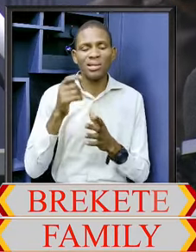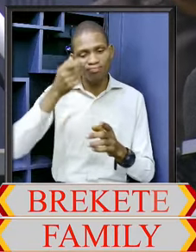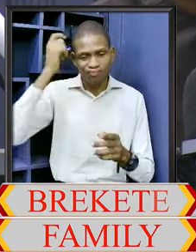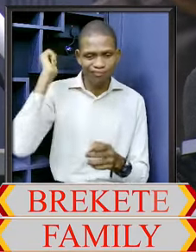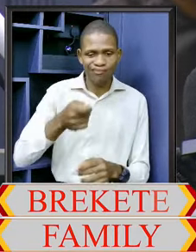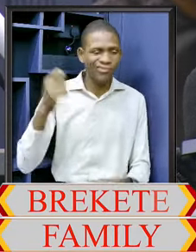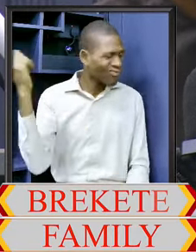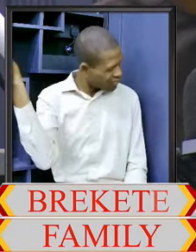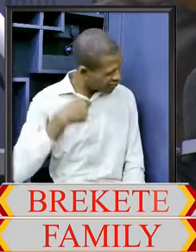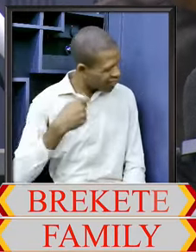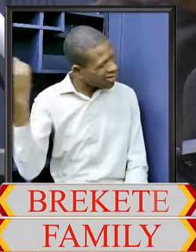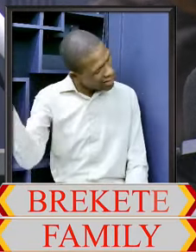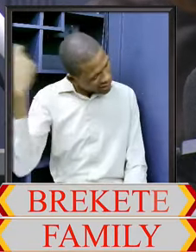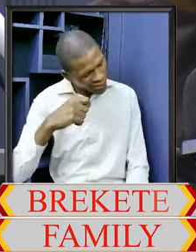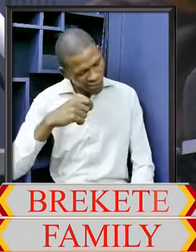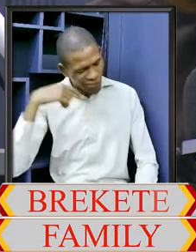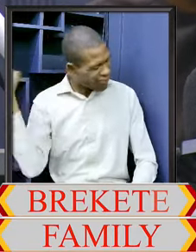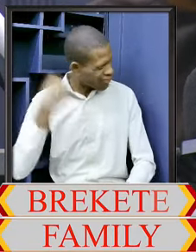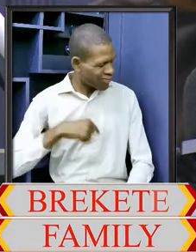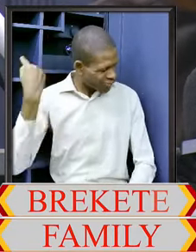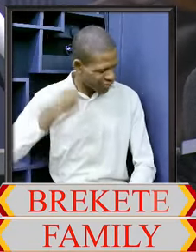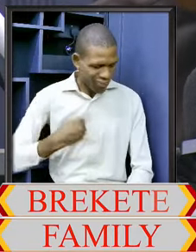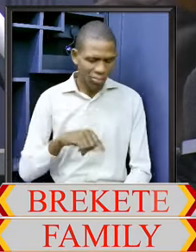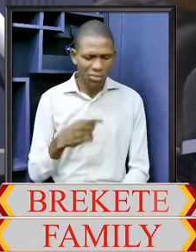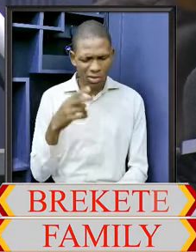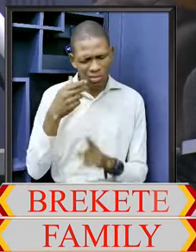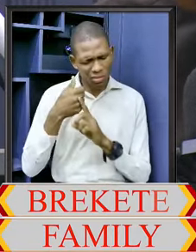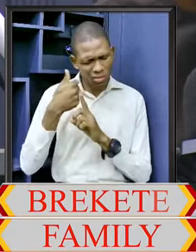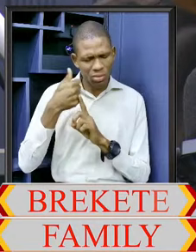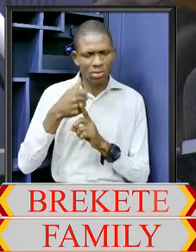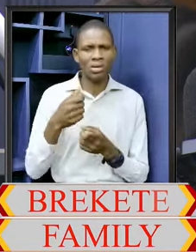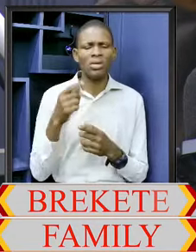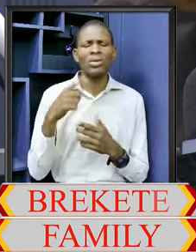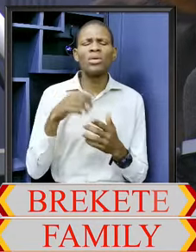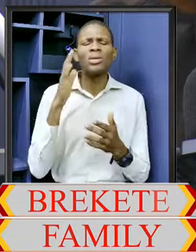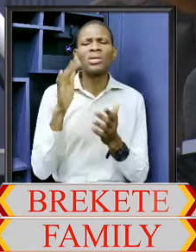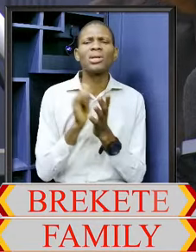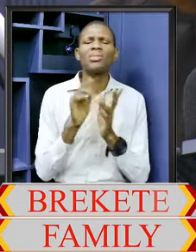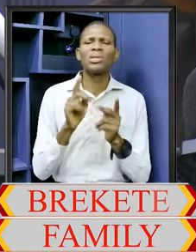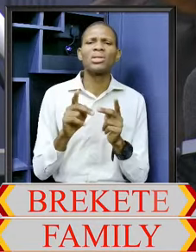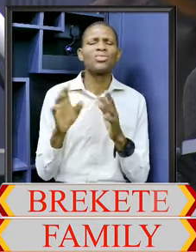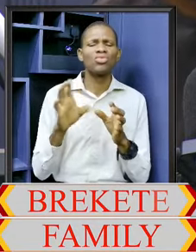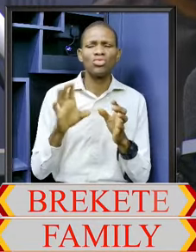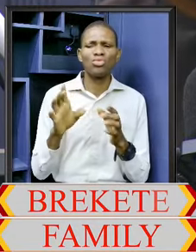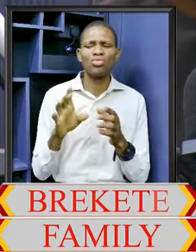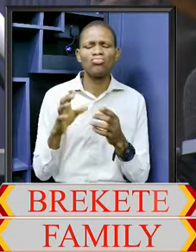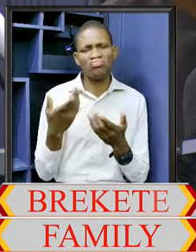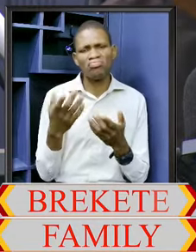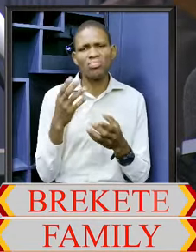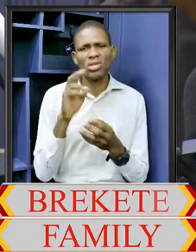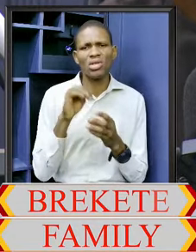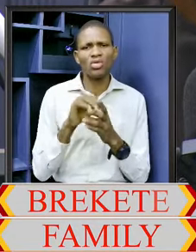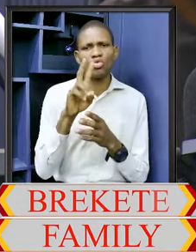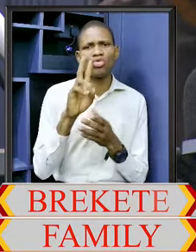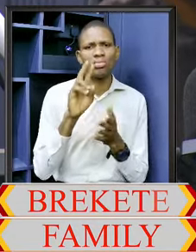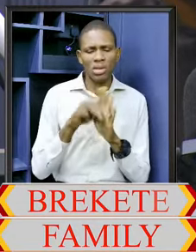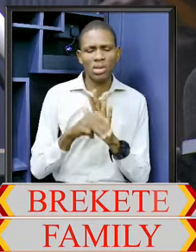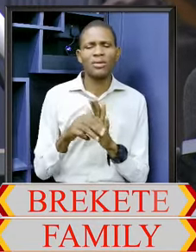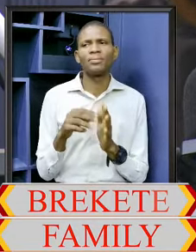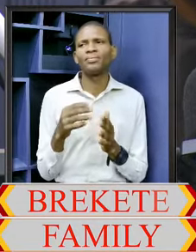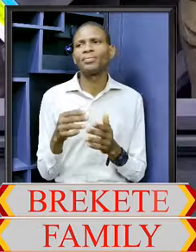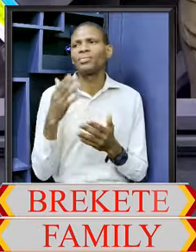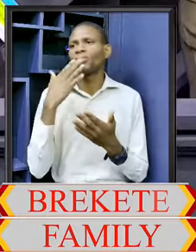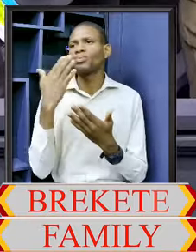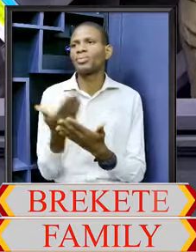stick they beat himself. What thing the person go fit do in 2 minutes so that we go close on with that? Good morning, Brekete